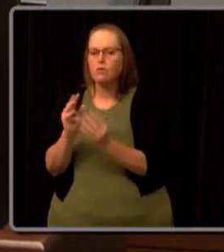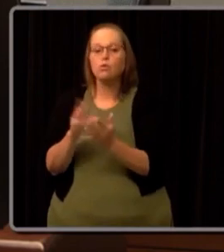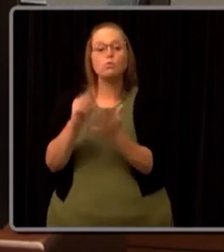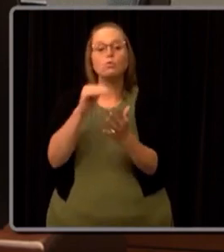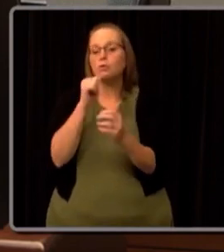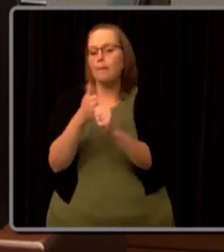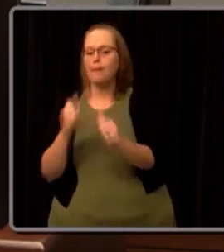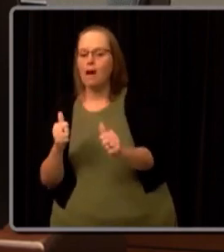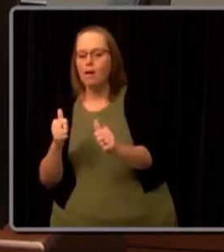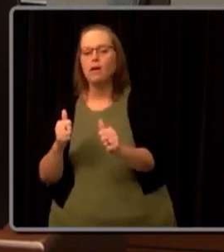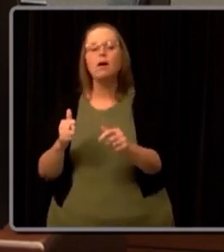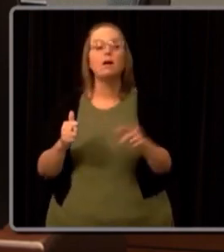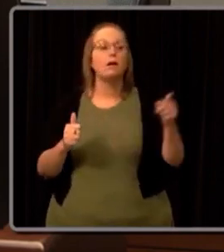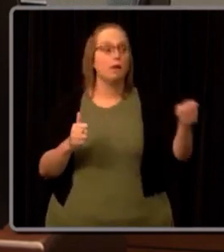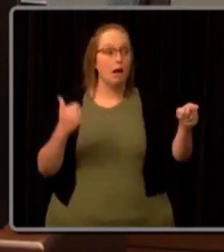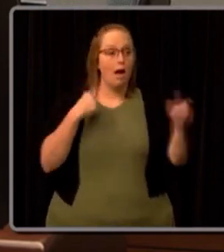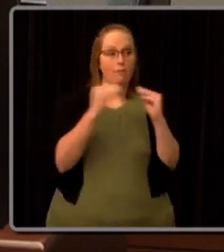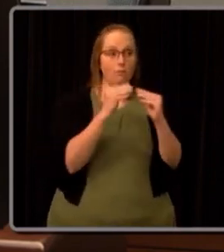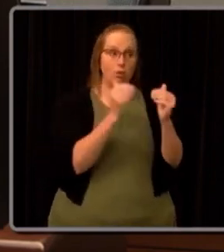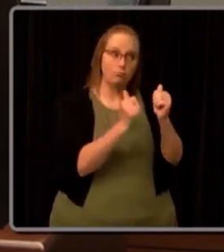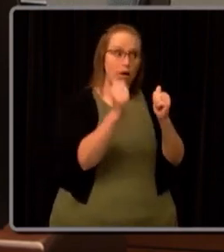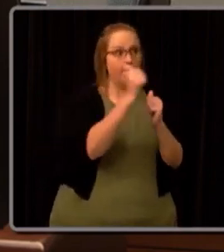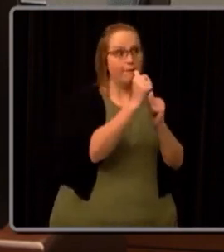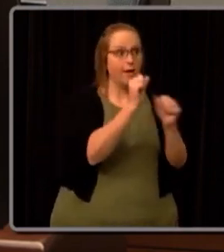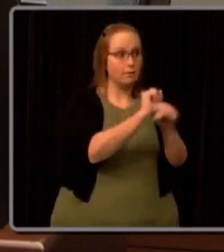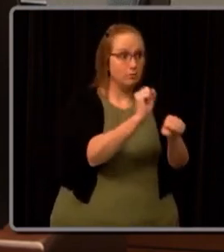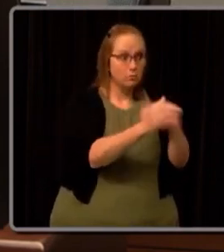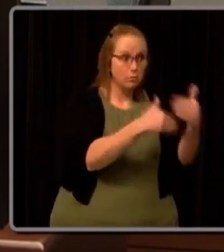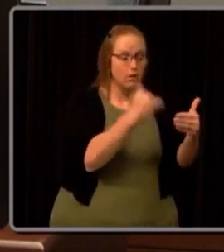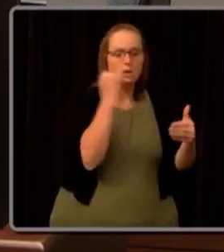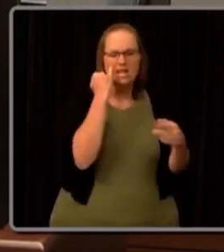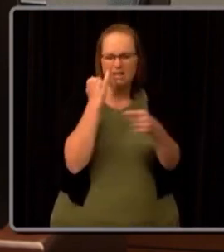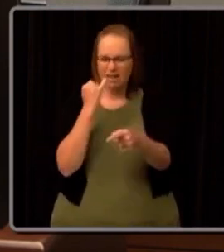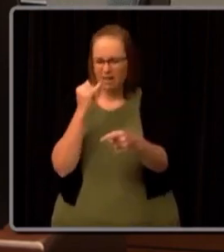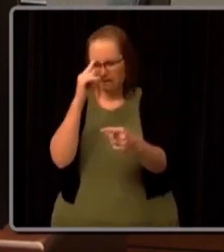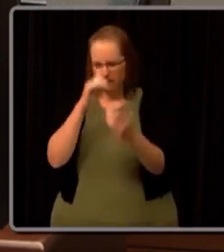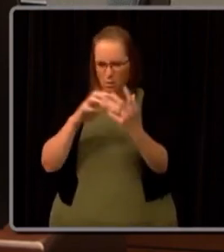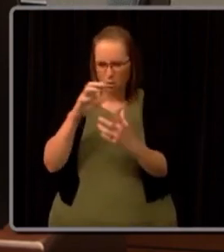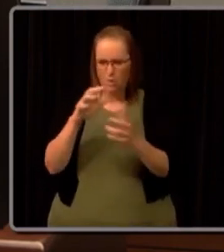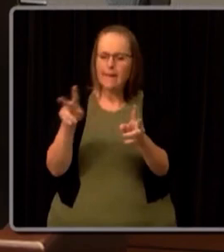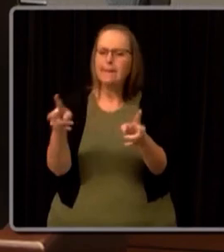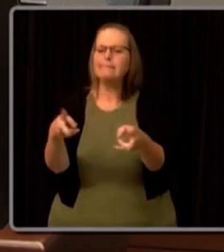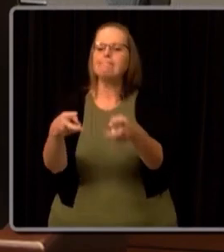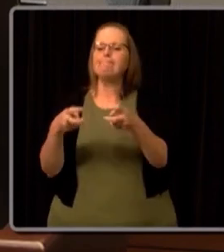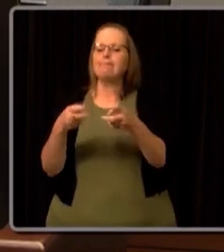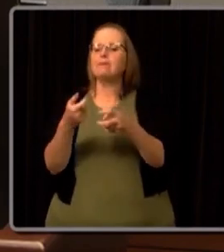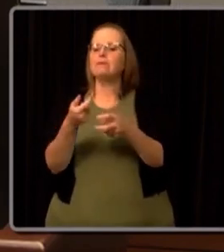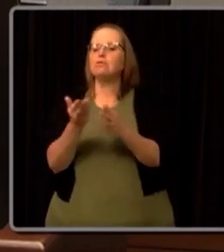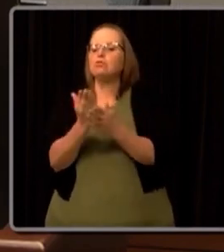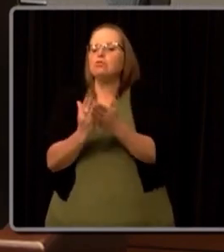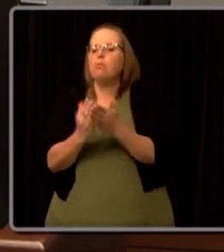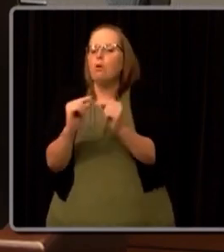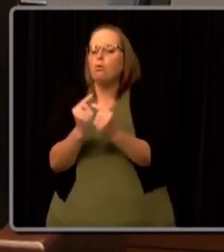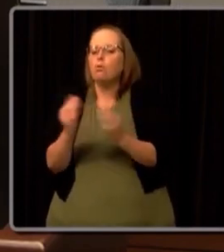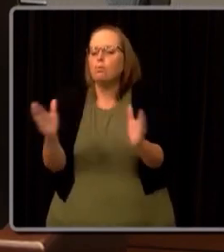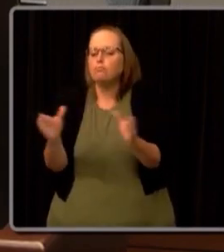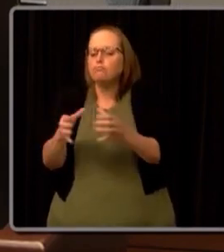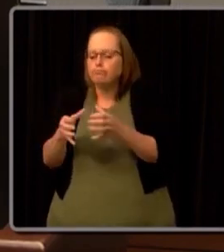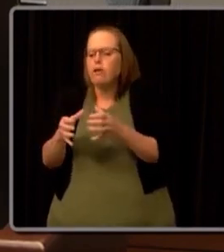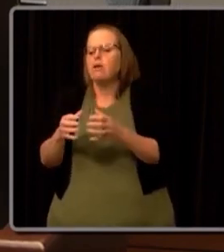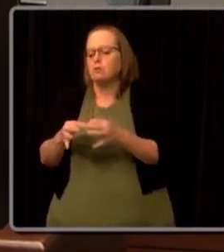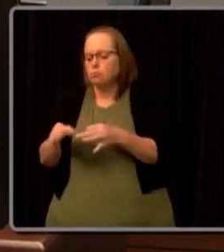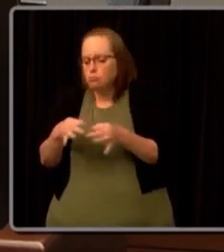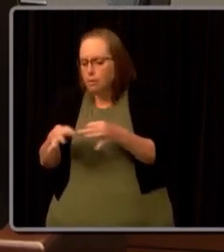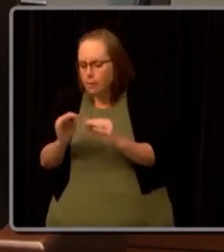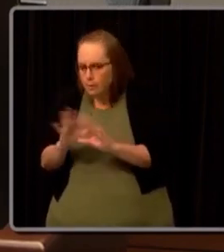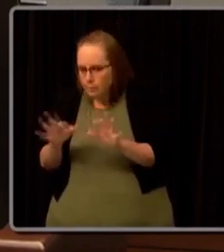have something more advanced to work on, something, if they're confused, I can pull a small group of students who need that clarification and get them started. So I feel like it